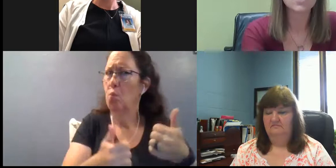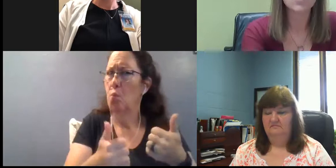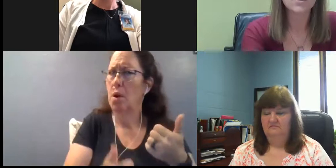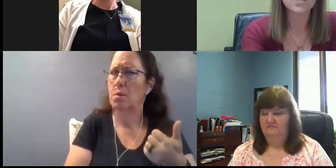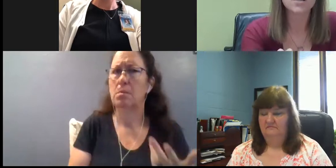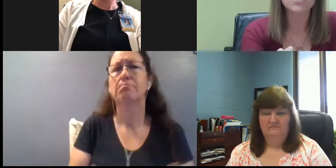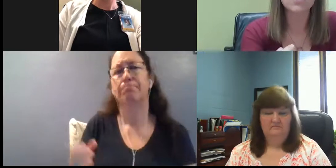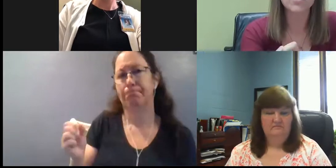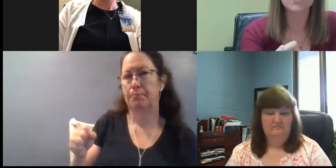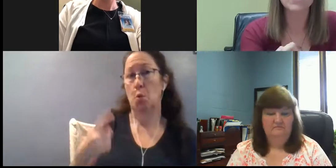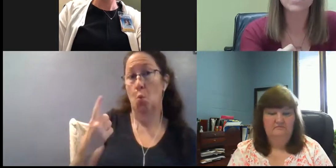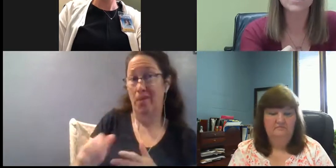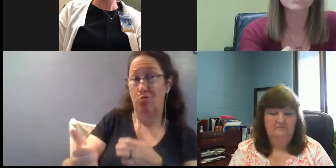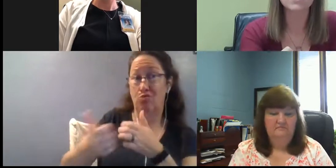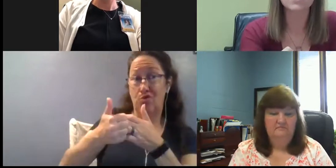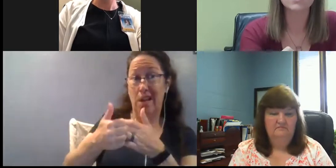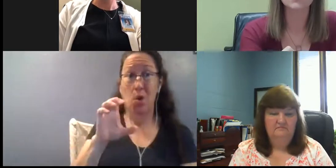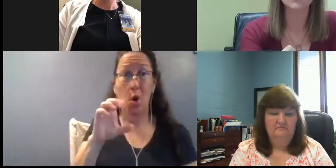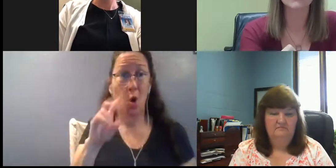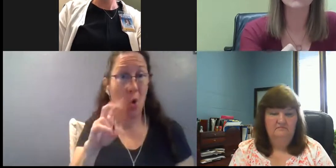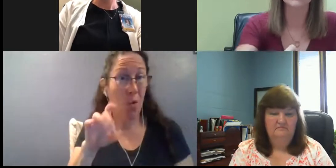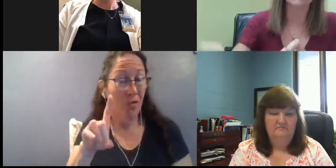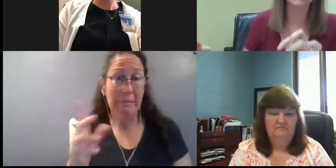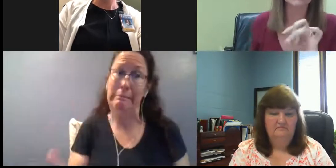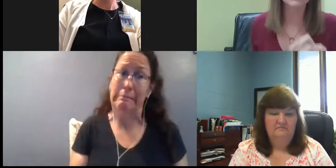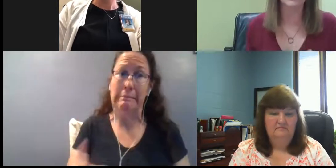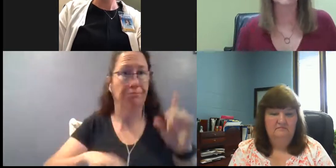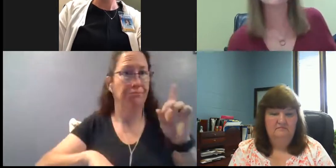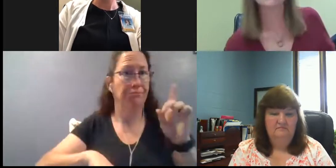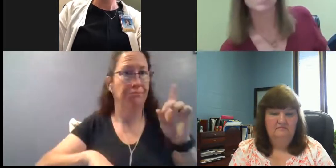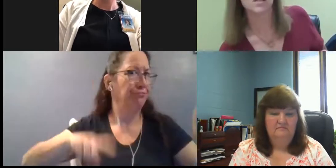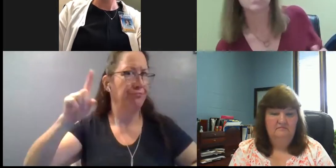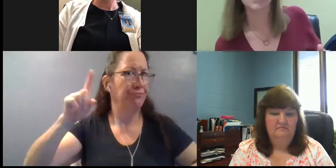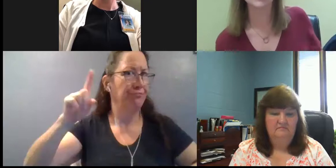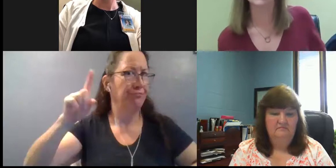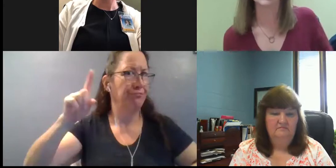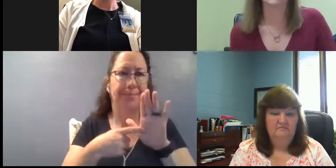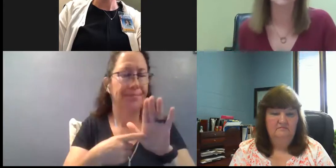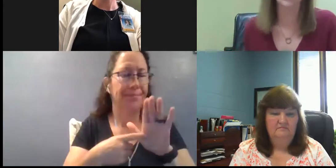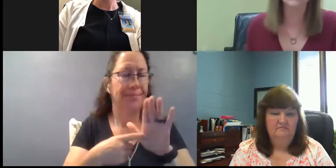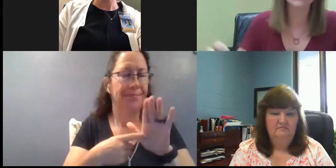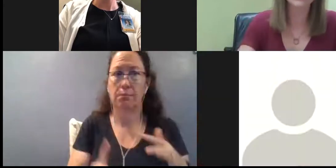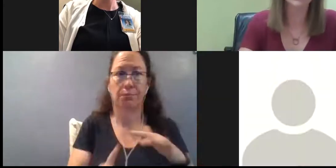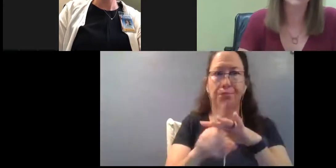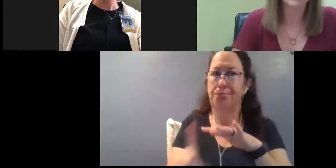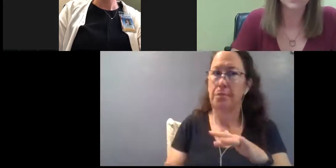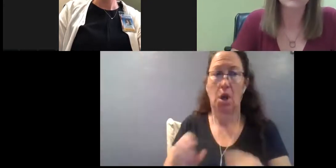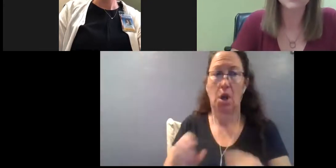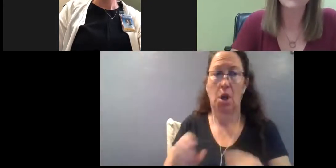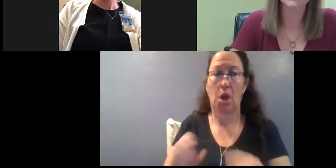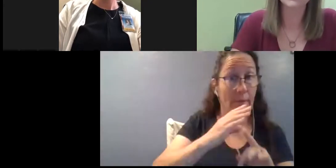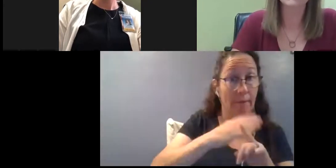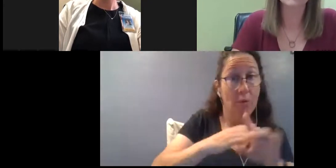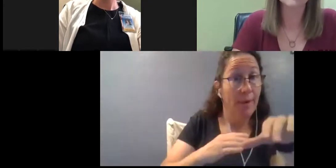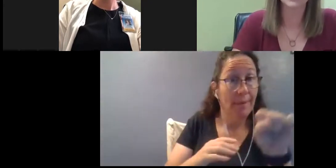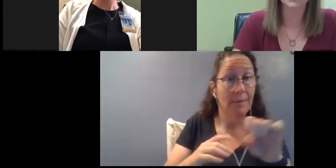Yeah, so one of the challenges with COVID is that there's a number of different symptoms, symptom presentations. So cough and fever are